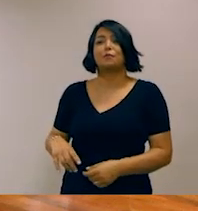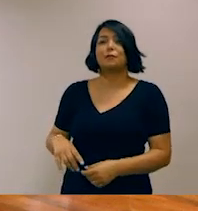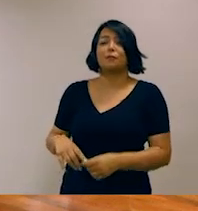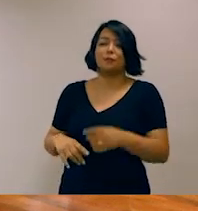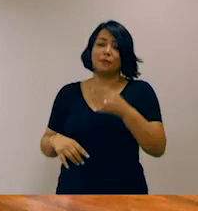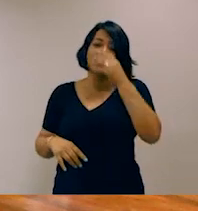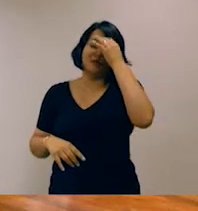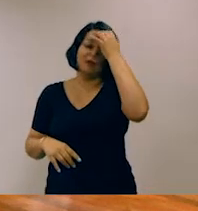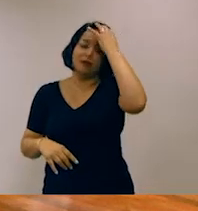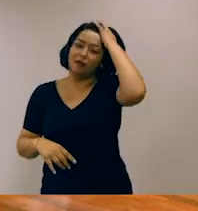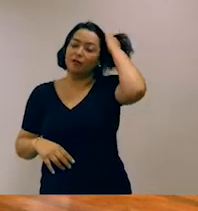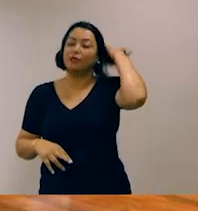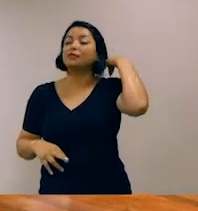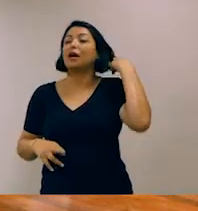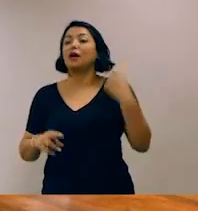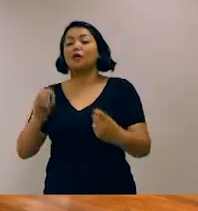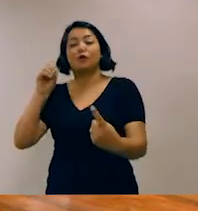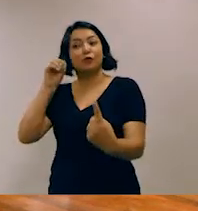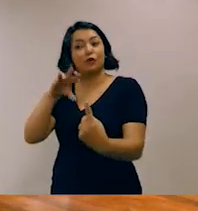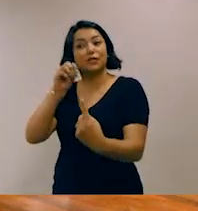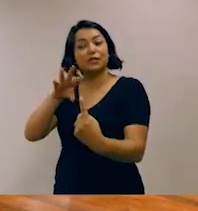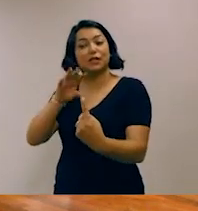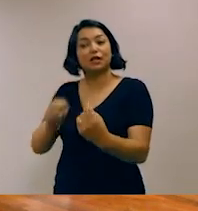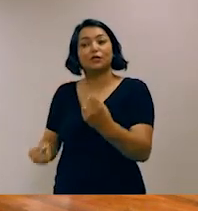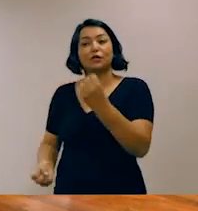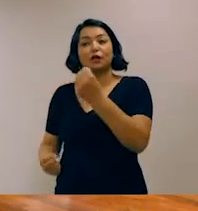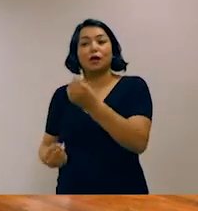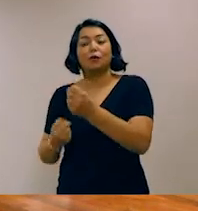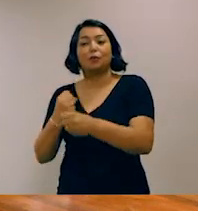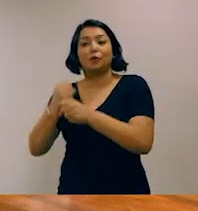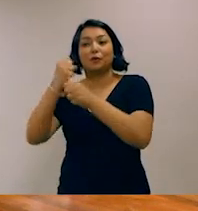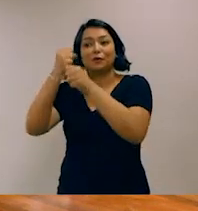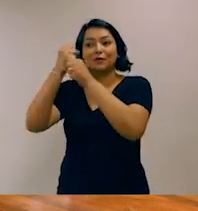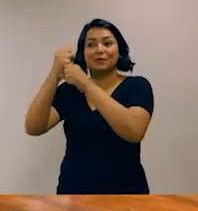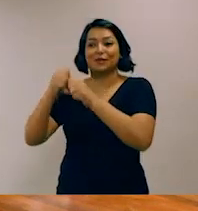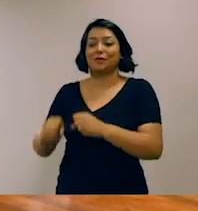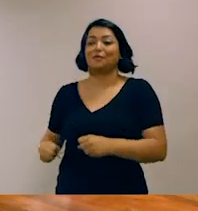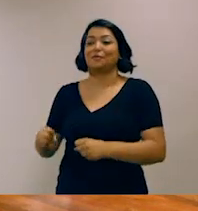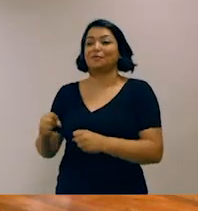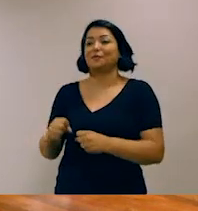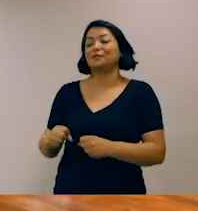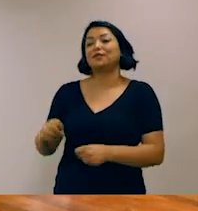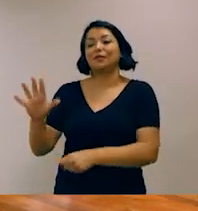predictive models in the office boxes are interesting.